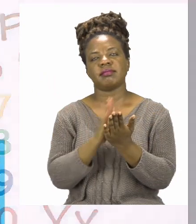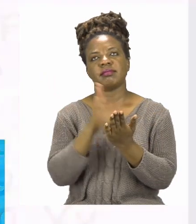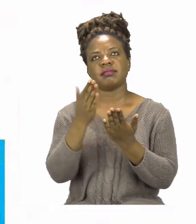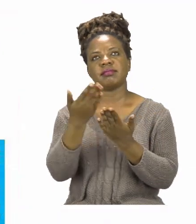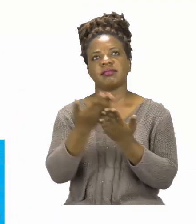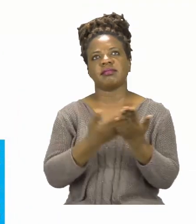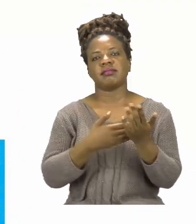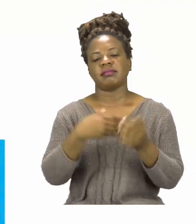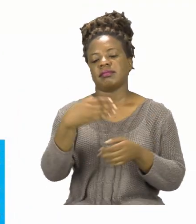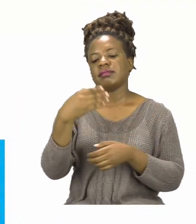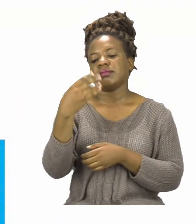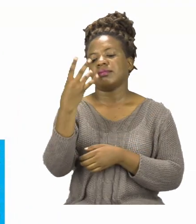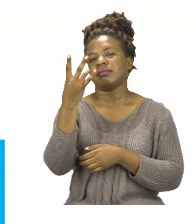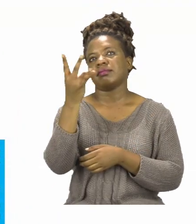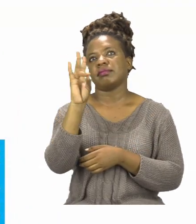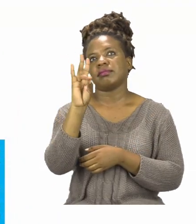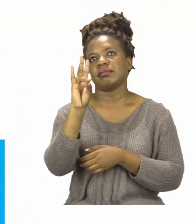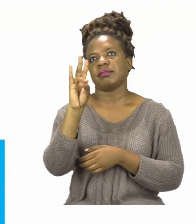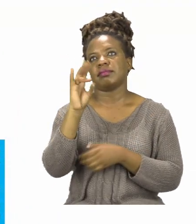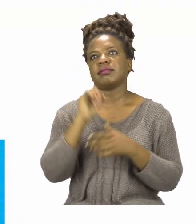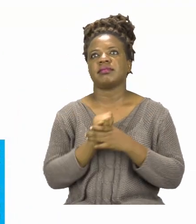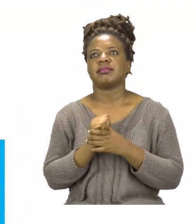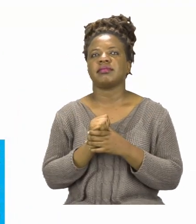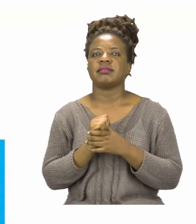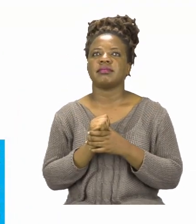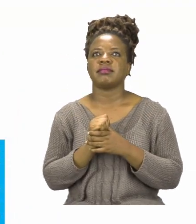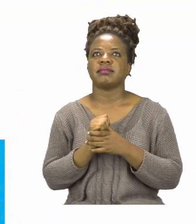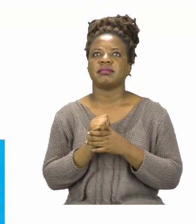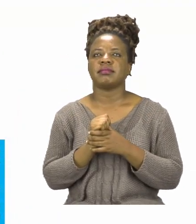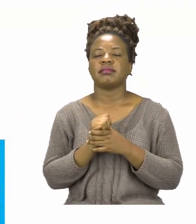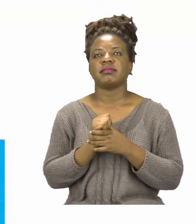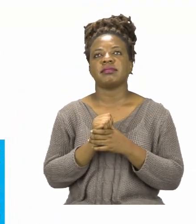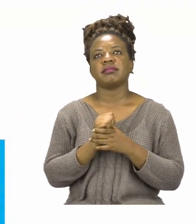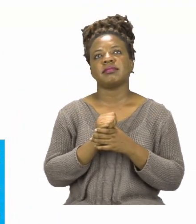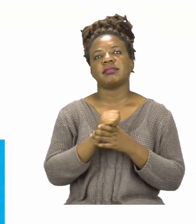7. On page 7, we have what are called